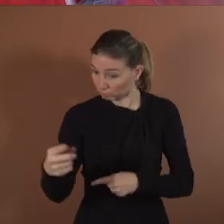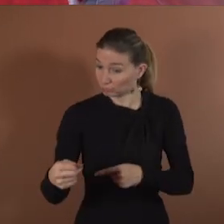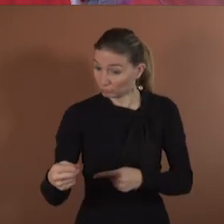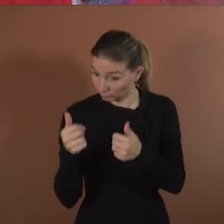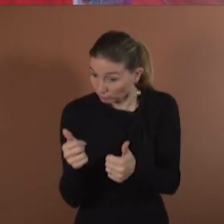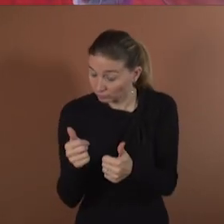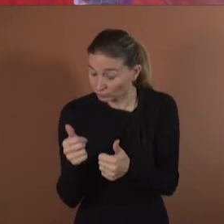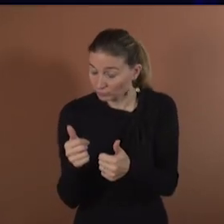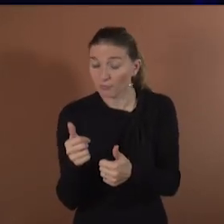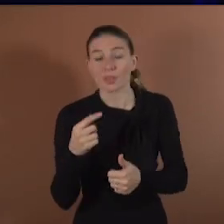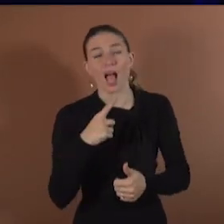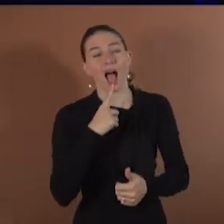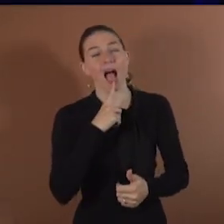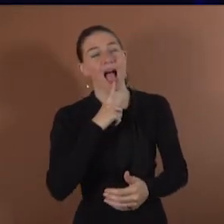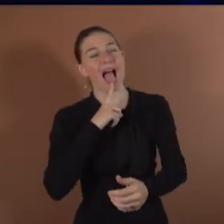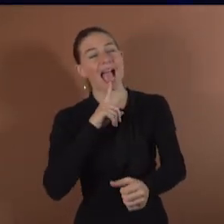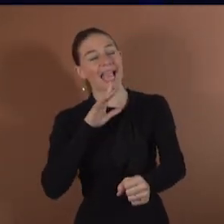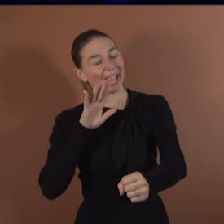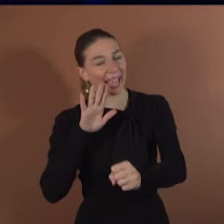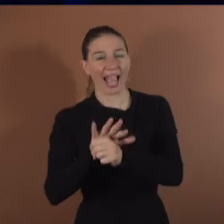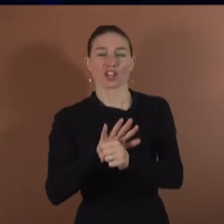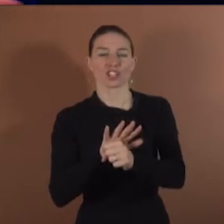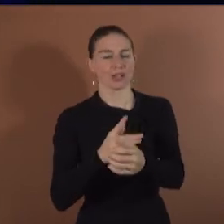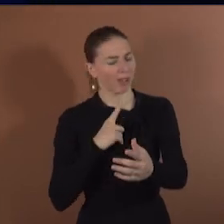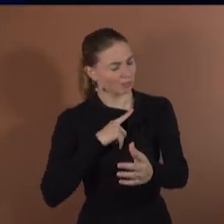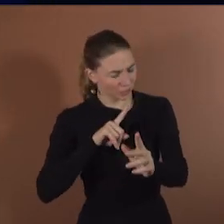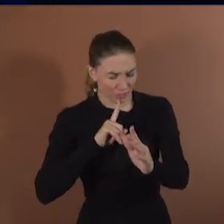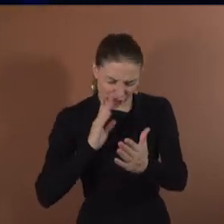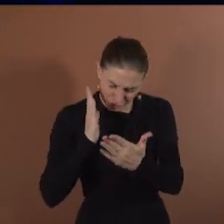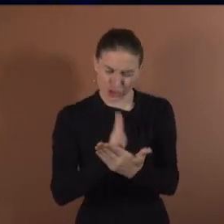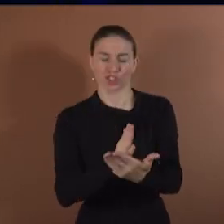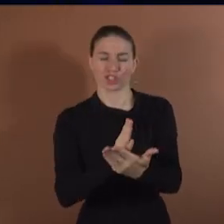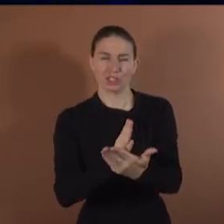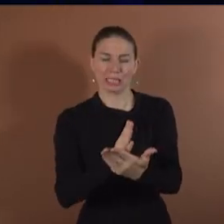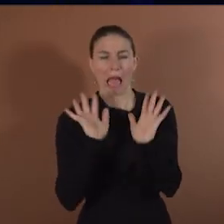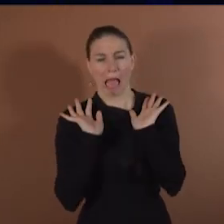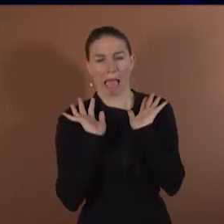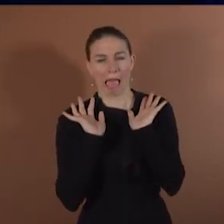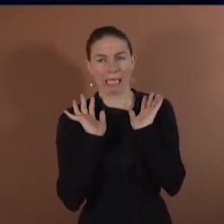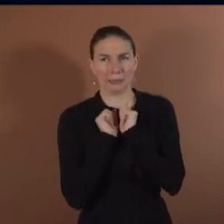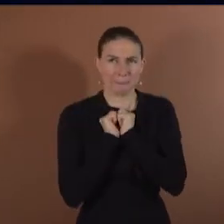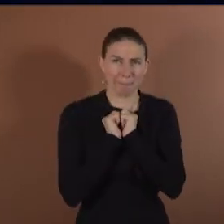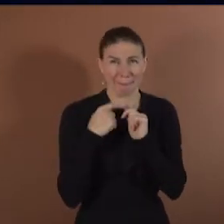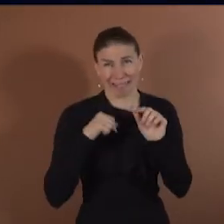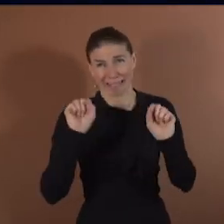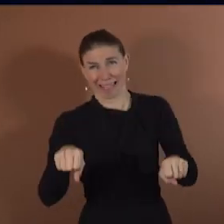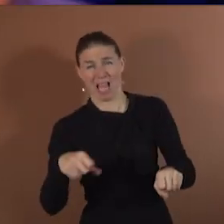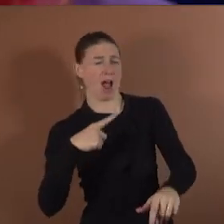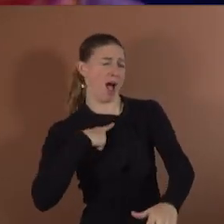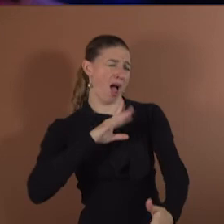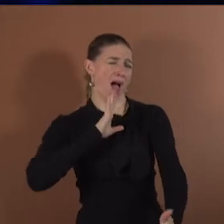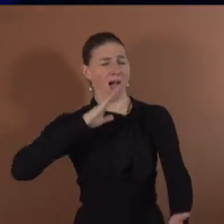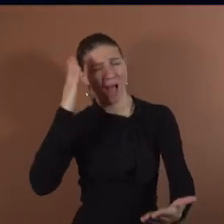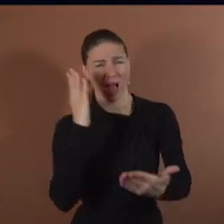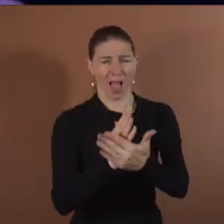guarantee, no. I think it's very likely, I don't want to get into legal problems here with anybody. This